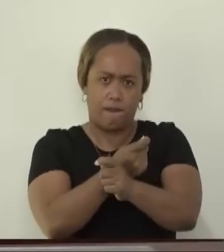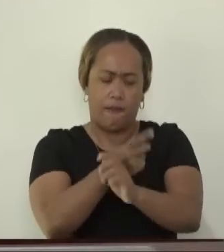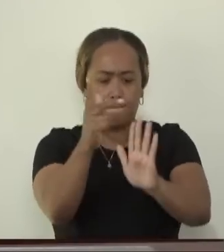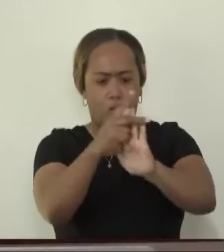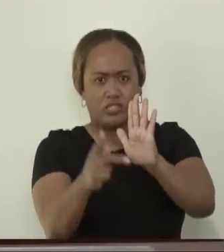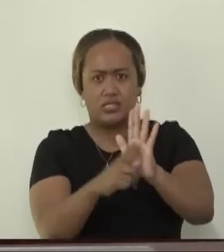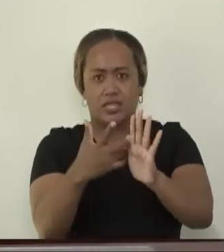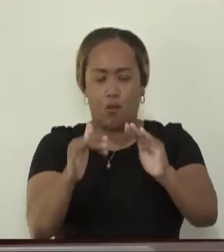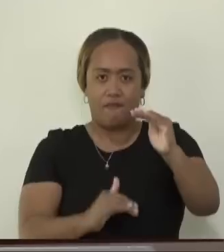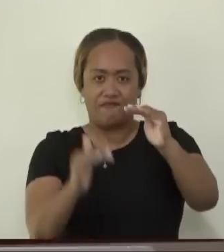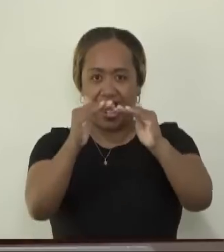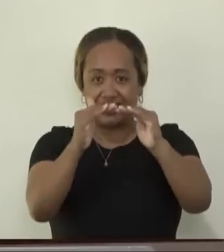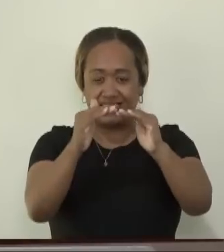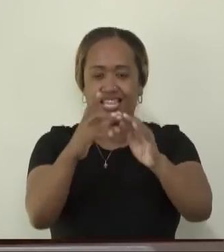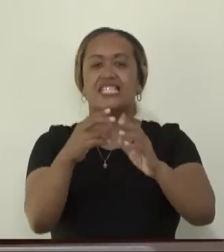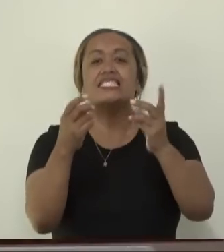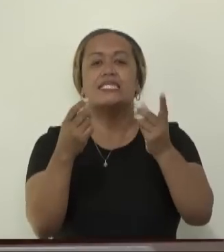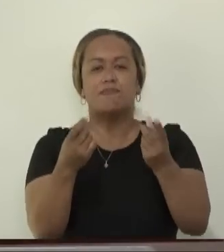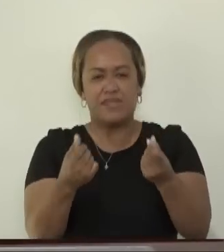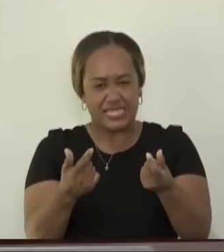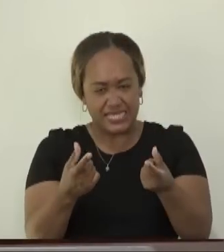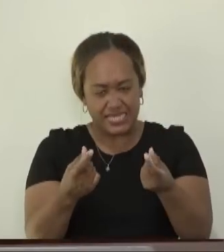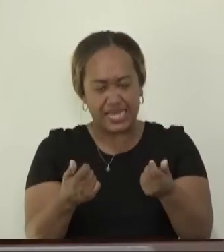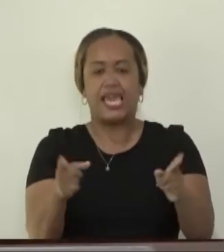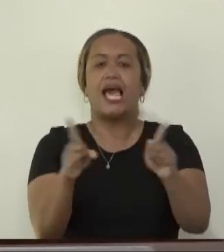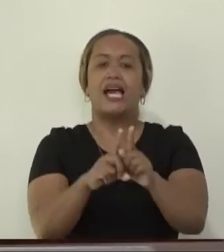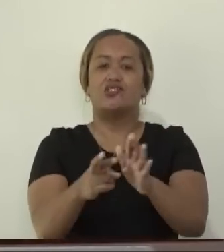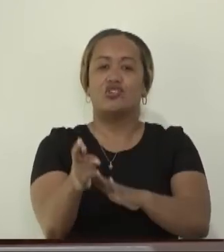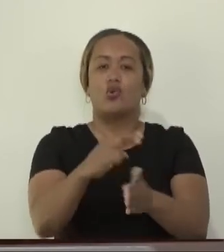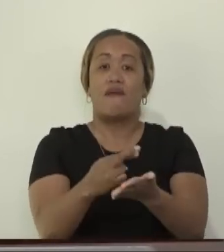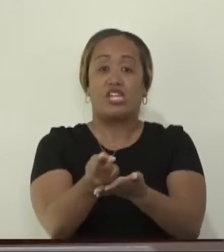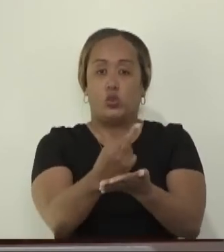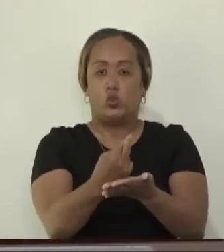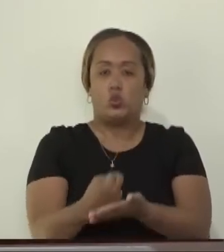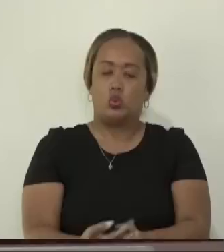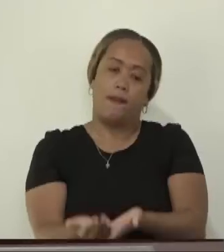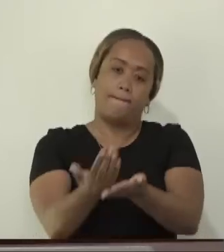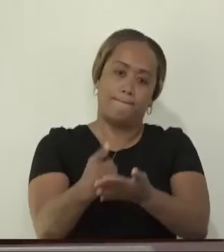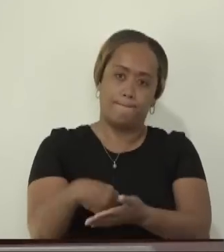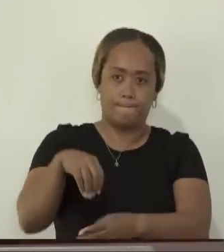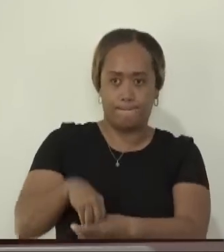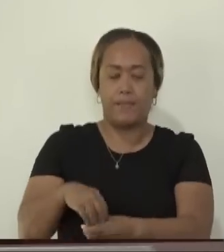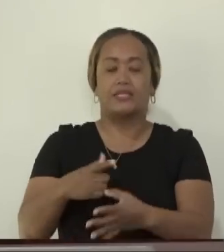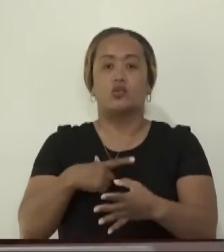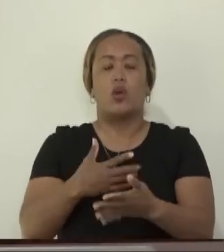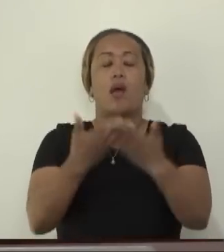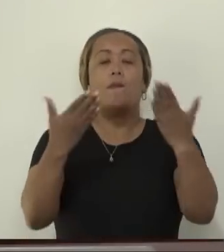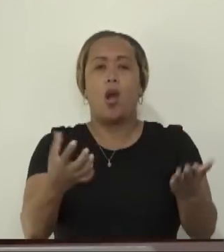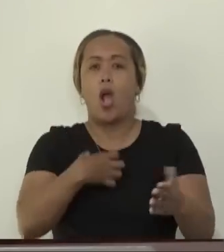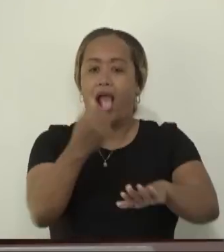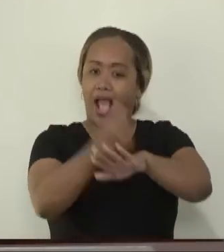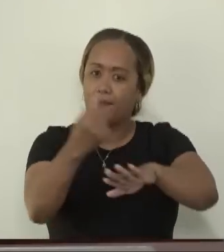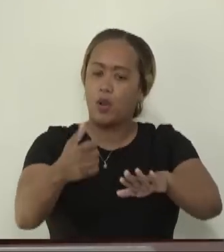principles of fairness, simplicity, and revenue adequacy. The coalition government is